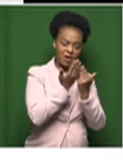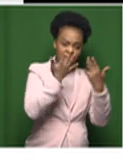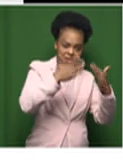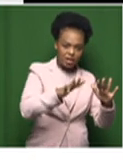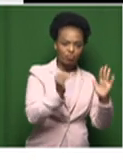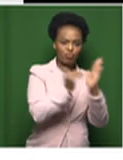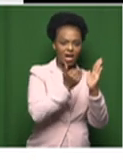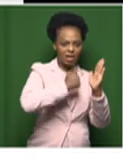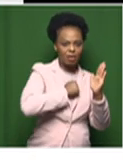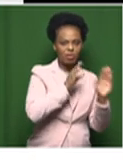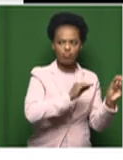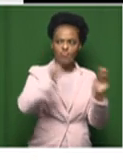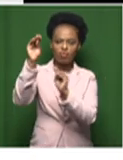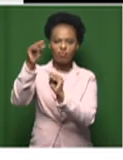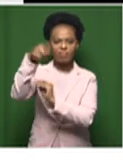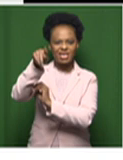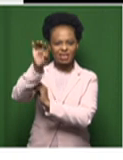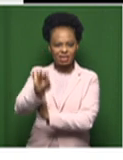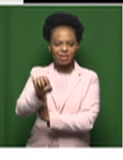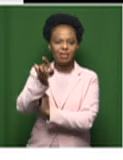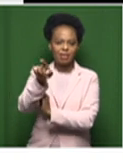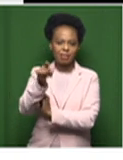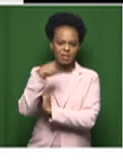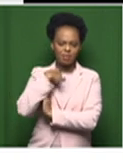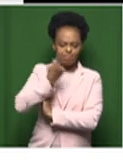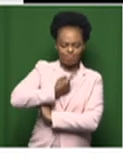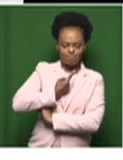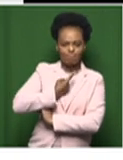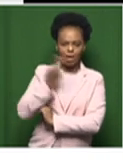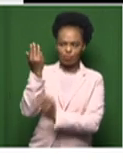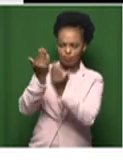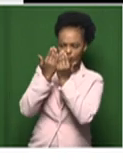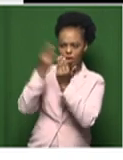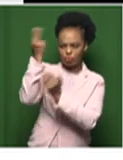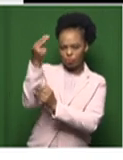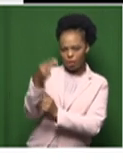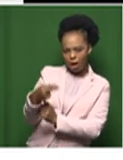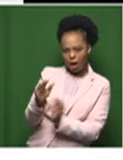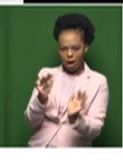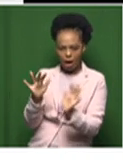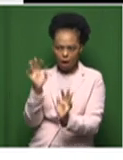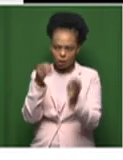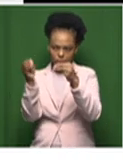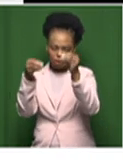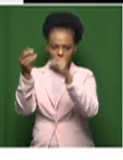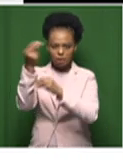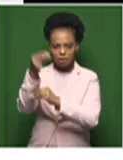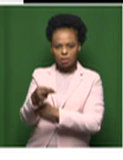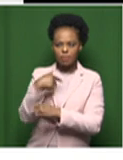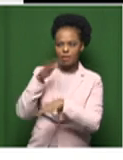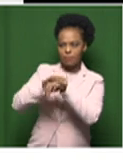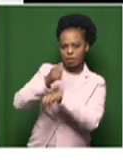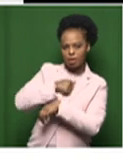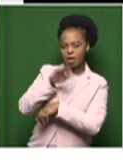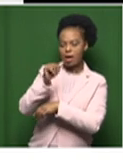in Port Elizabeth, and I majored in surface design. And I met up with a friend of mine, Andile Jalvane.